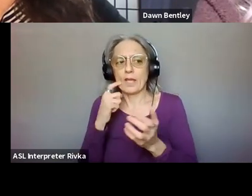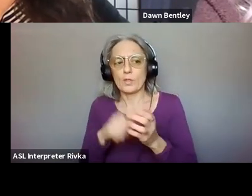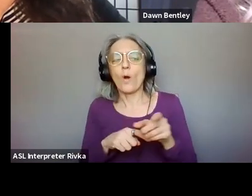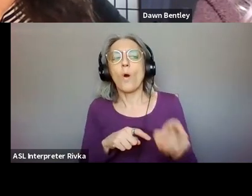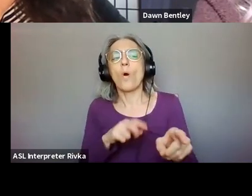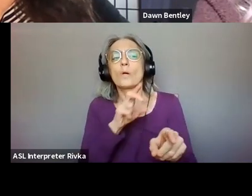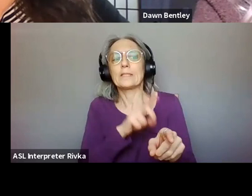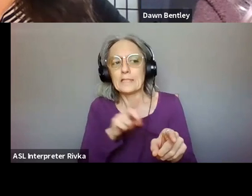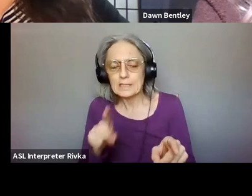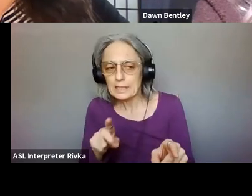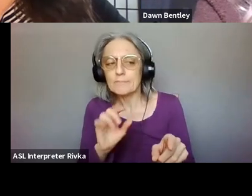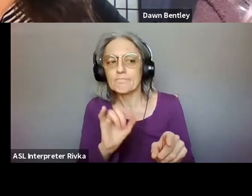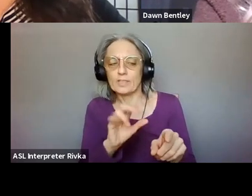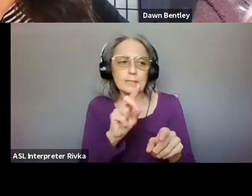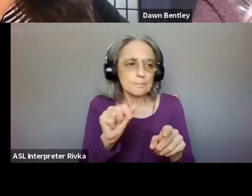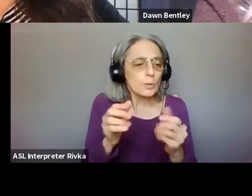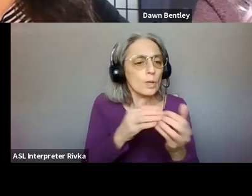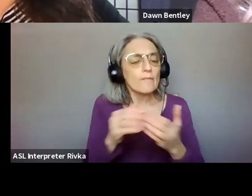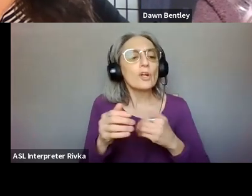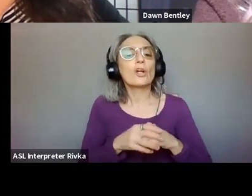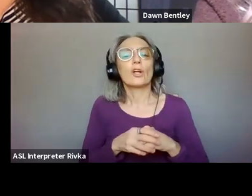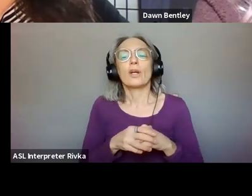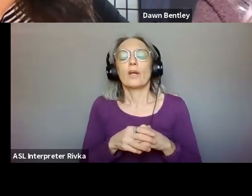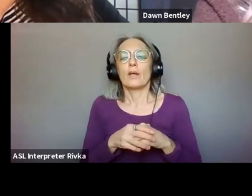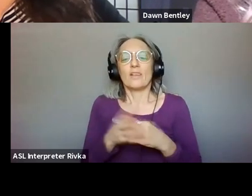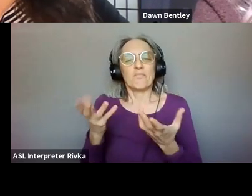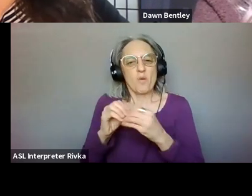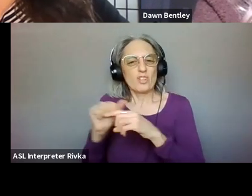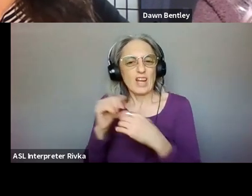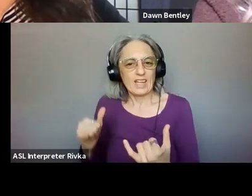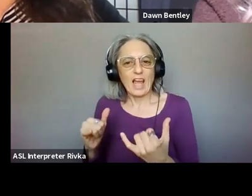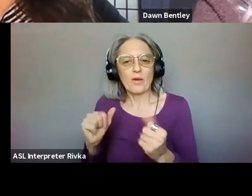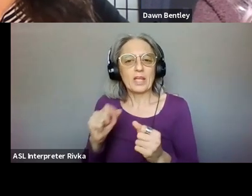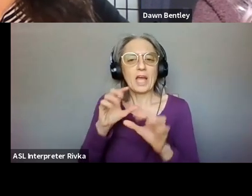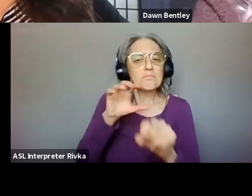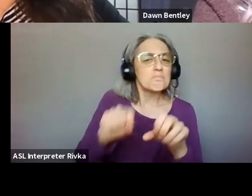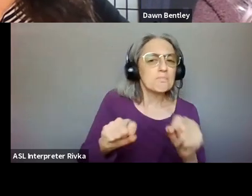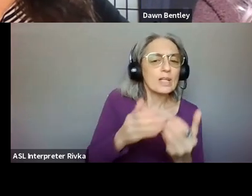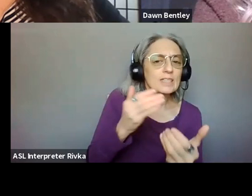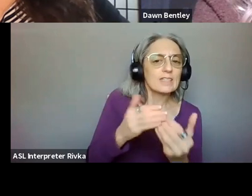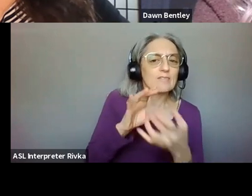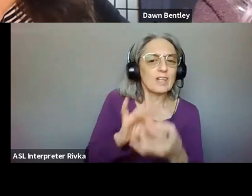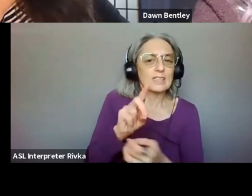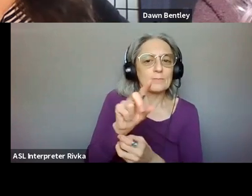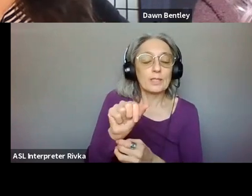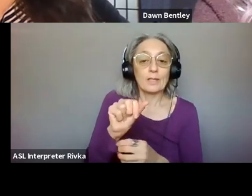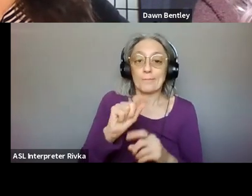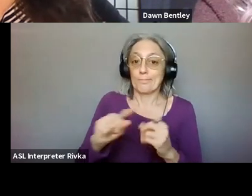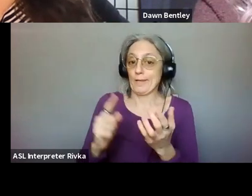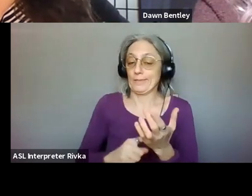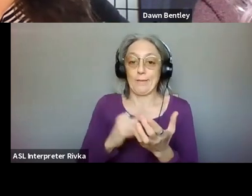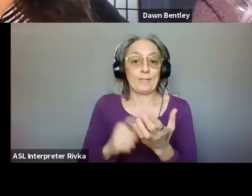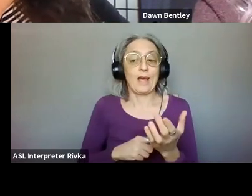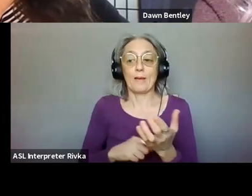but I mean, just because you have a guardianship doesn't mean that some police officers are going to run you in if you've done something